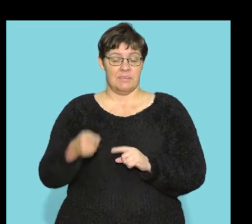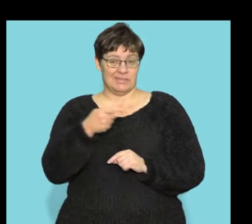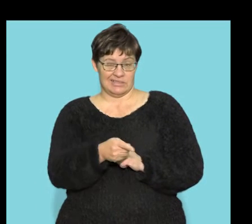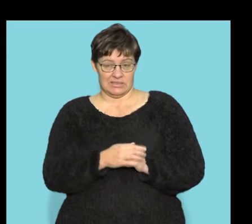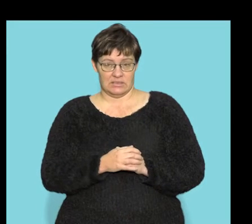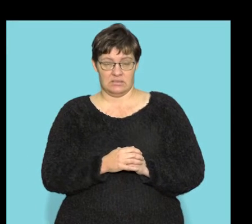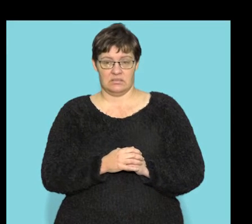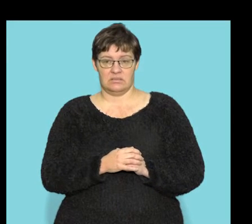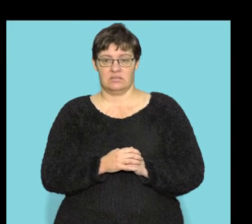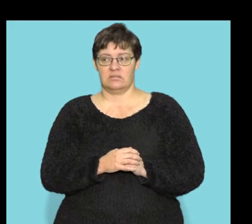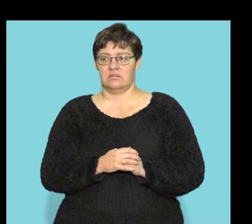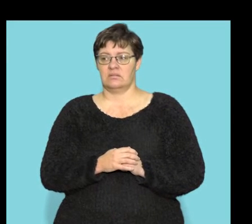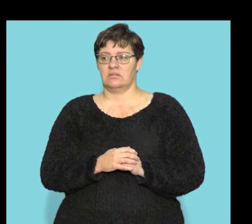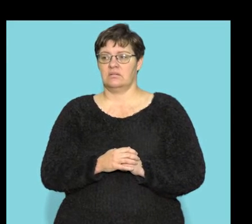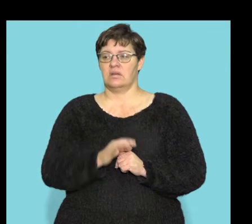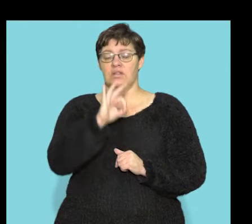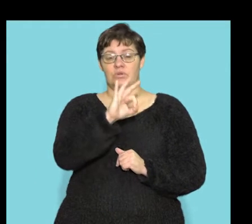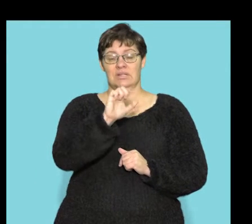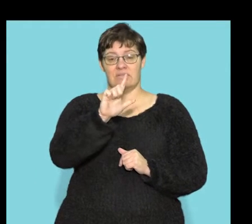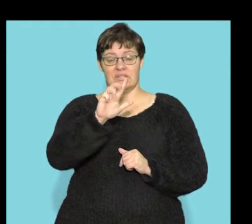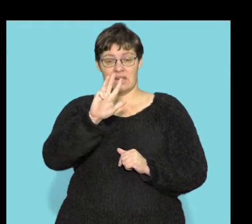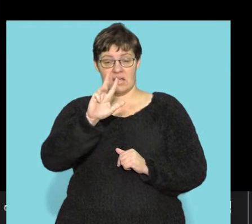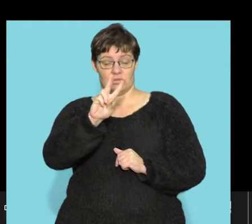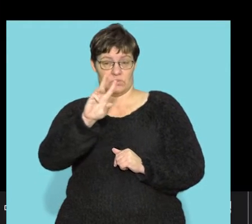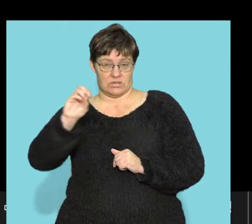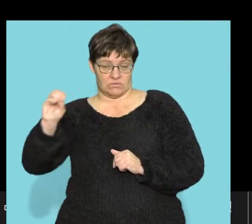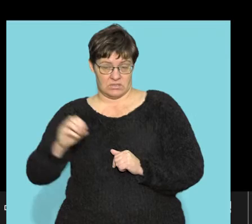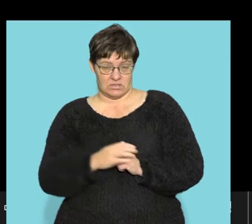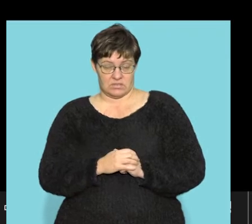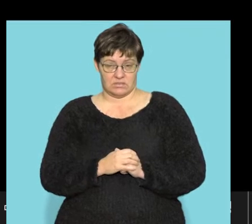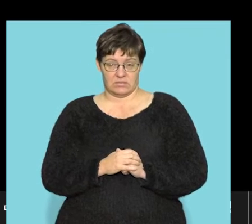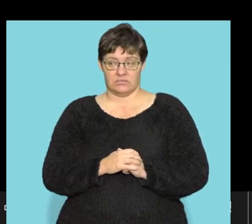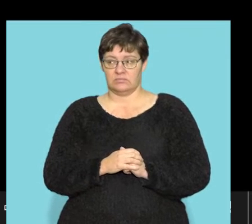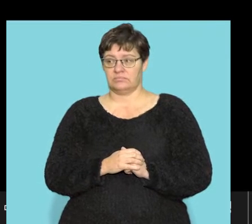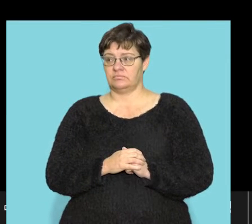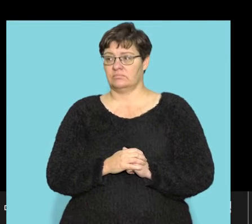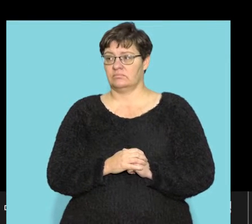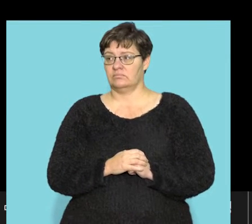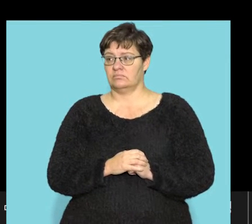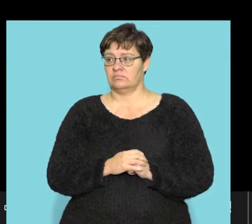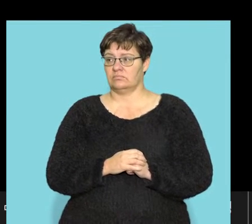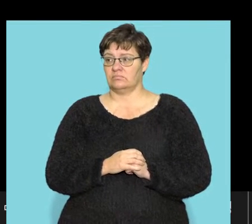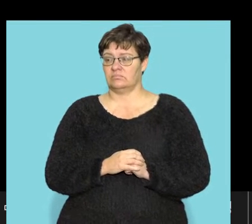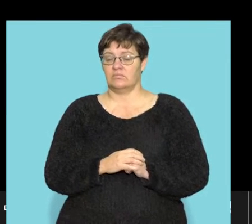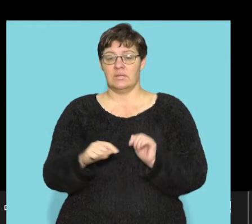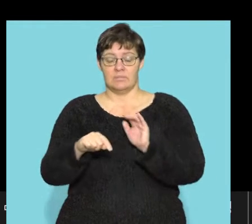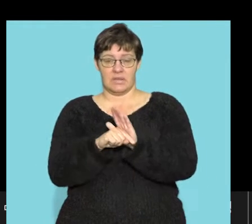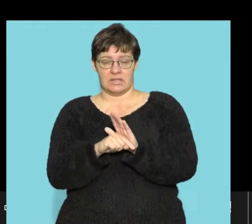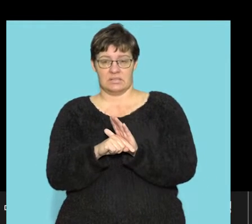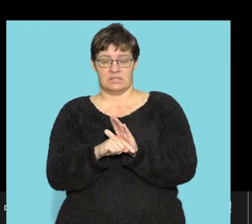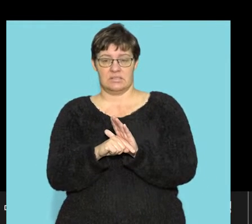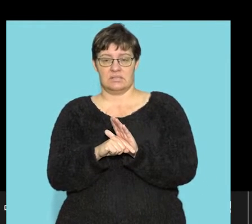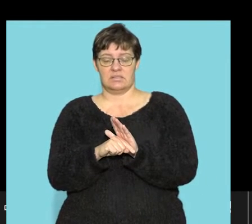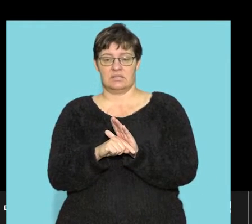Here we go. Of 379,200. Right? We've got the 379 minus